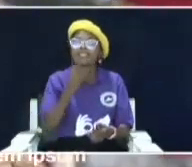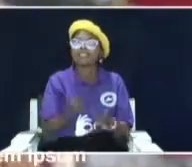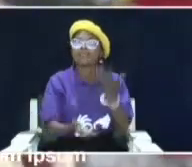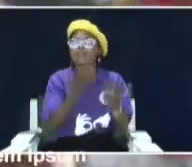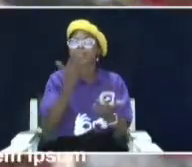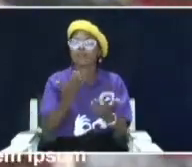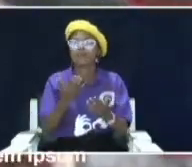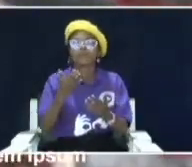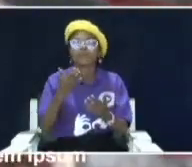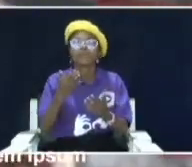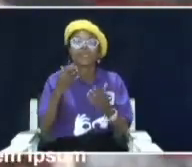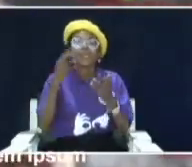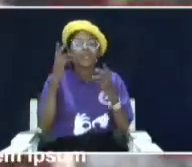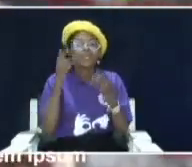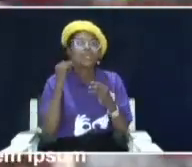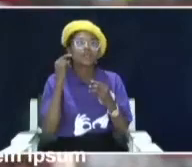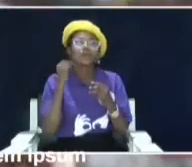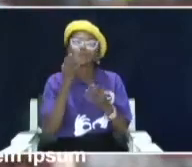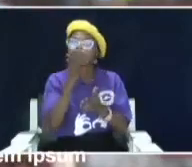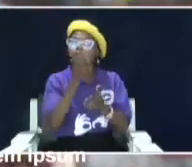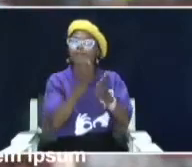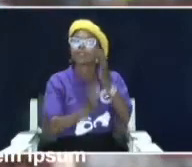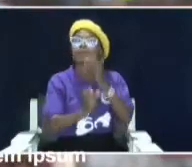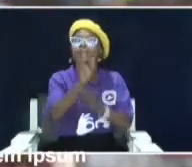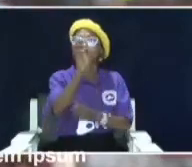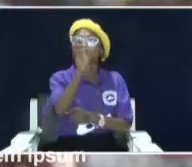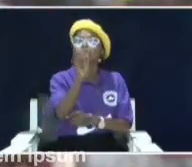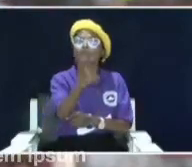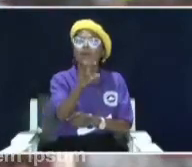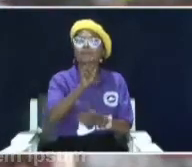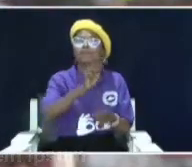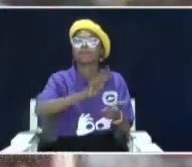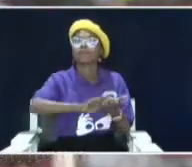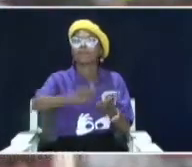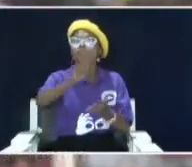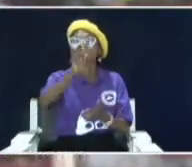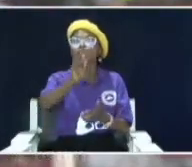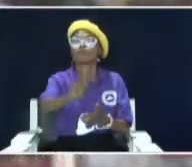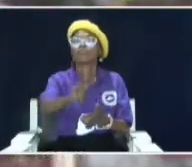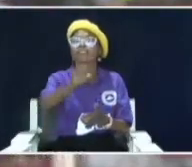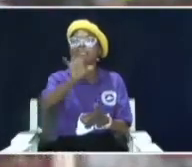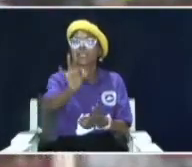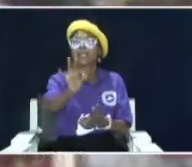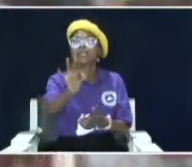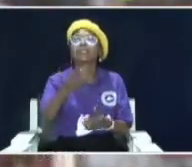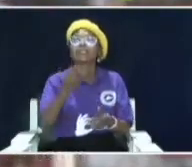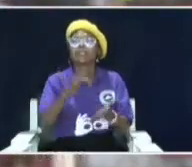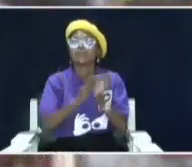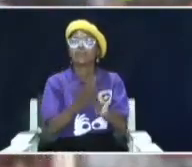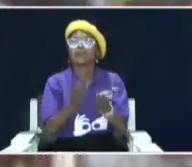verse 29. Hebrews 12, 29. The Bible says,